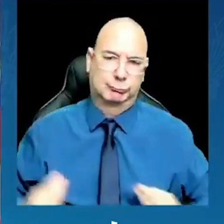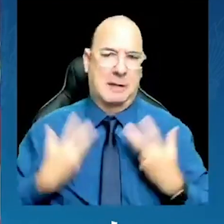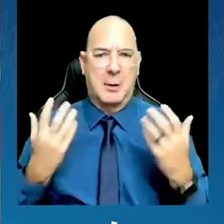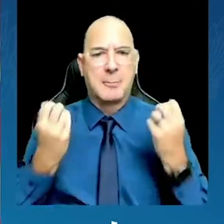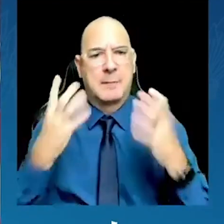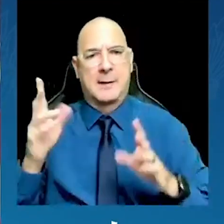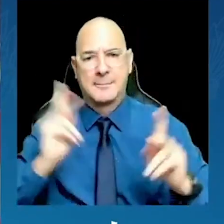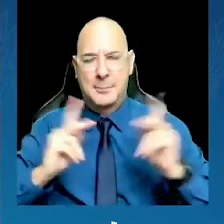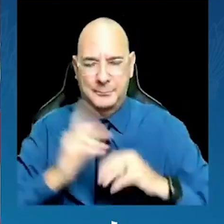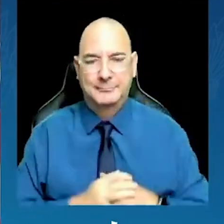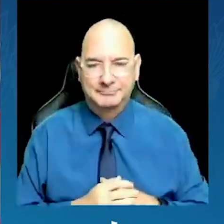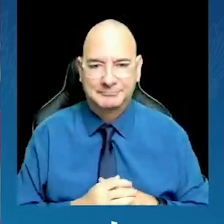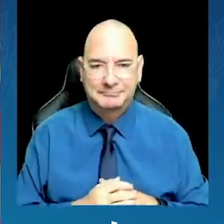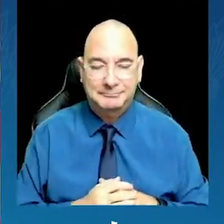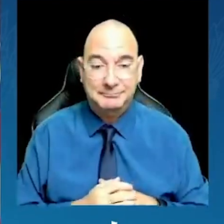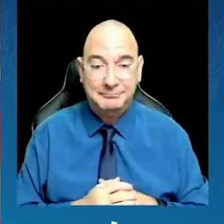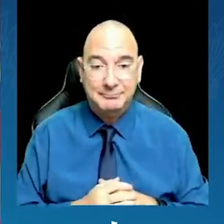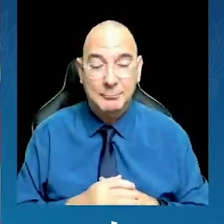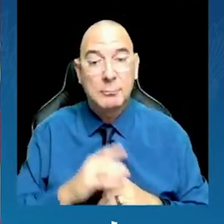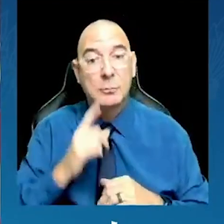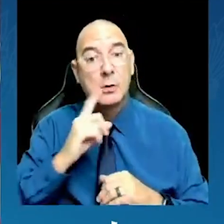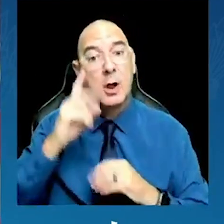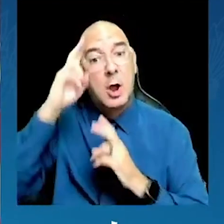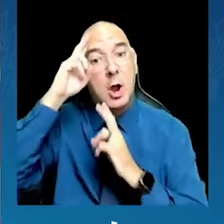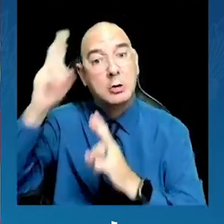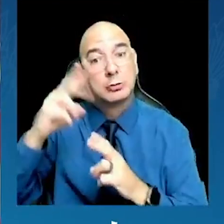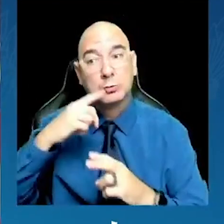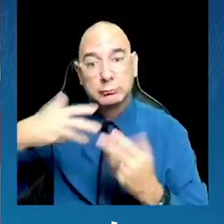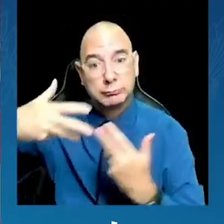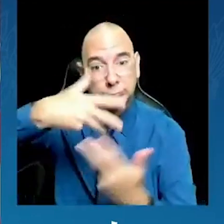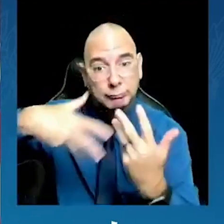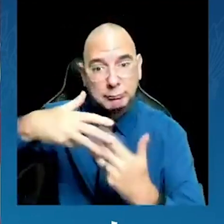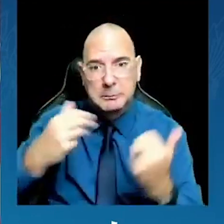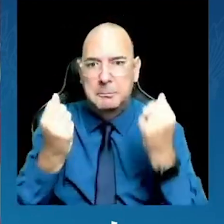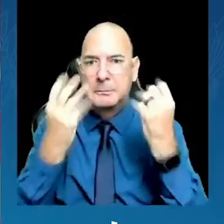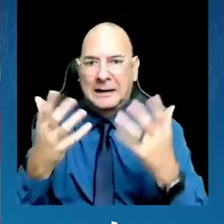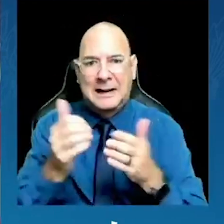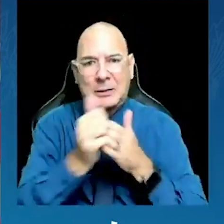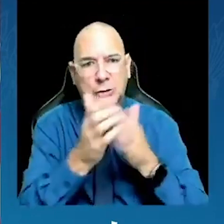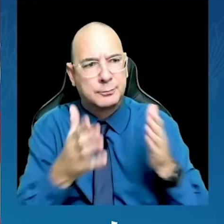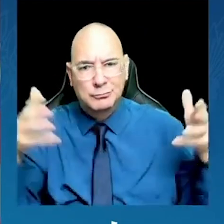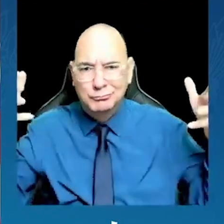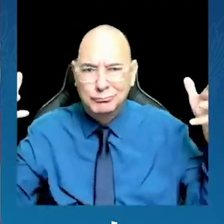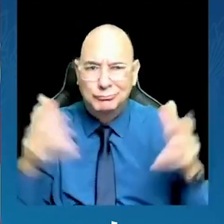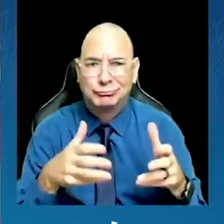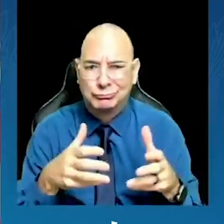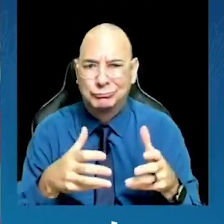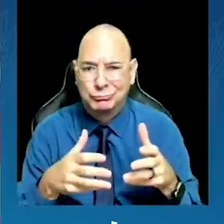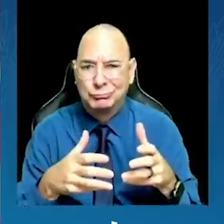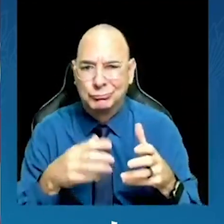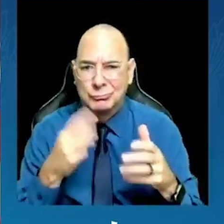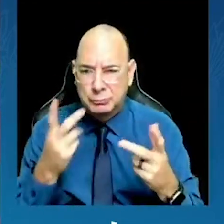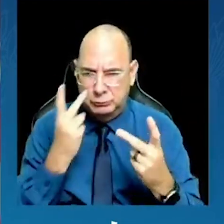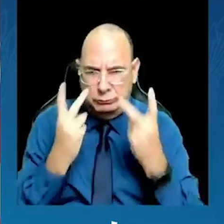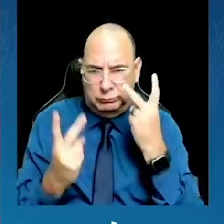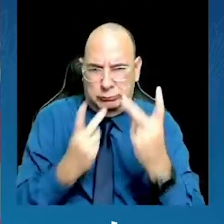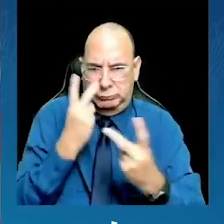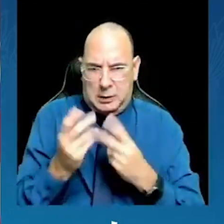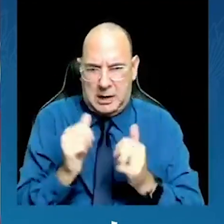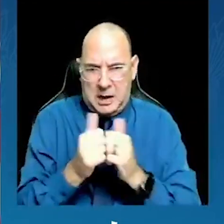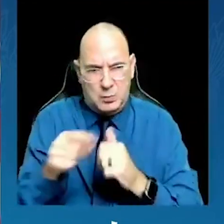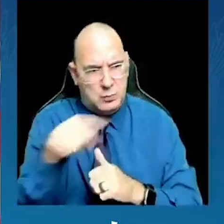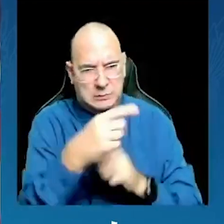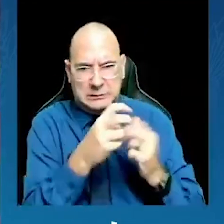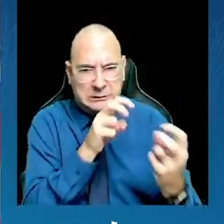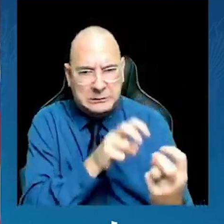It is truly an honor to be with so many leaders here today. I've had the chance to visit with quite a few of you this morning, and